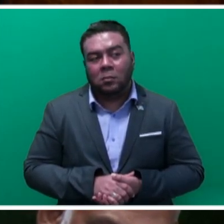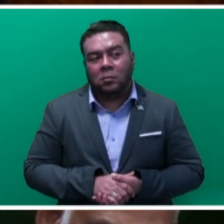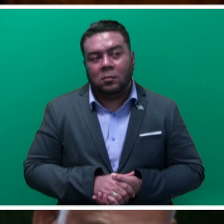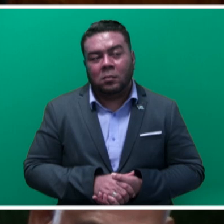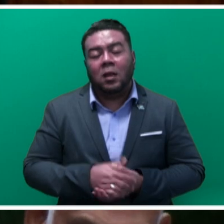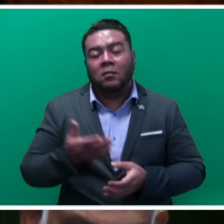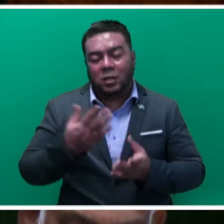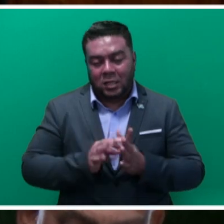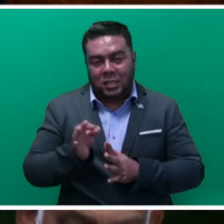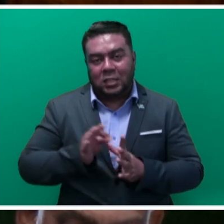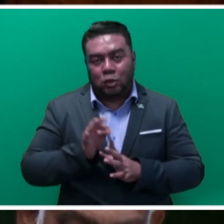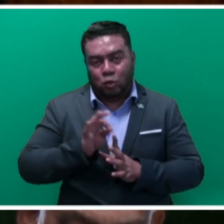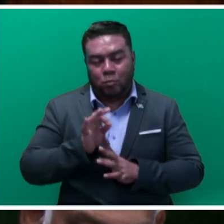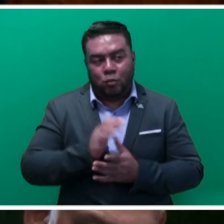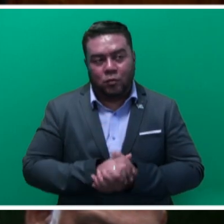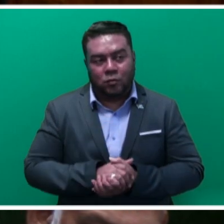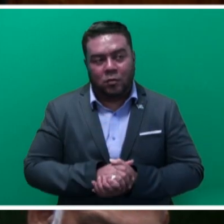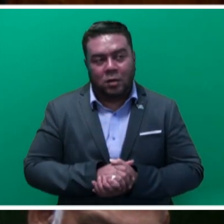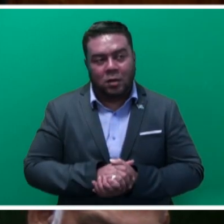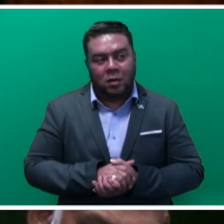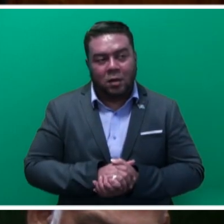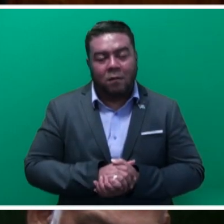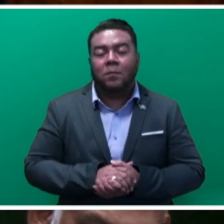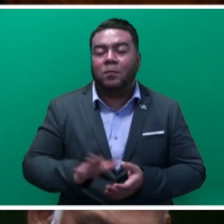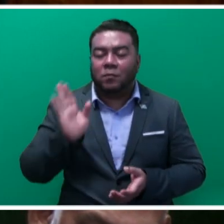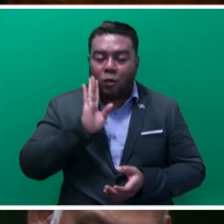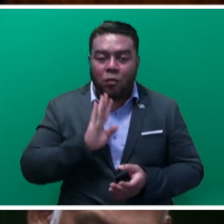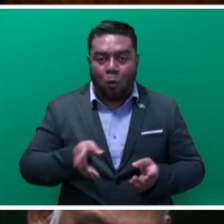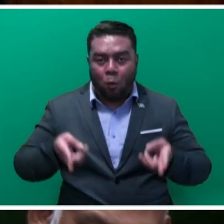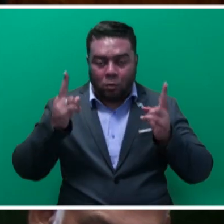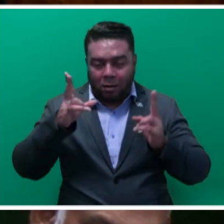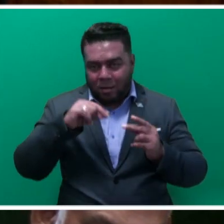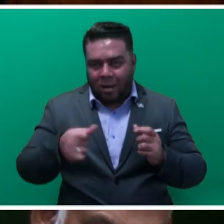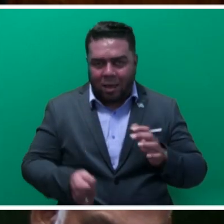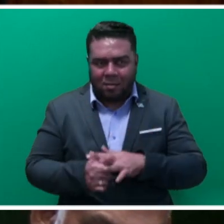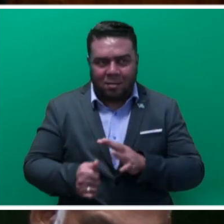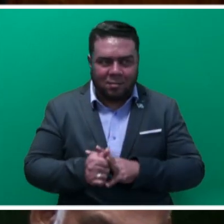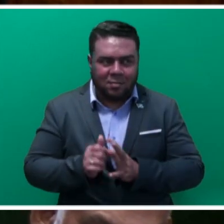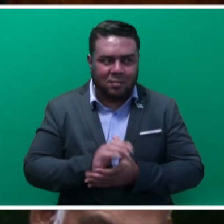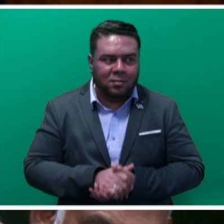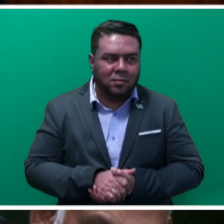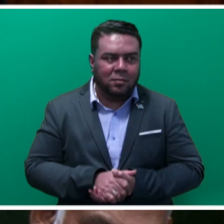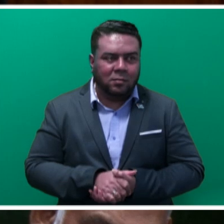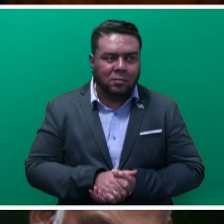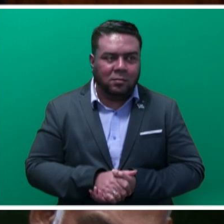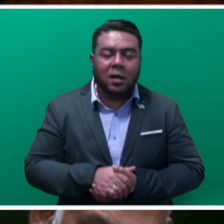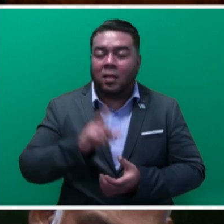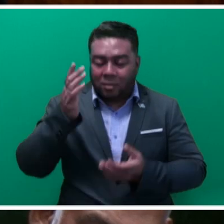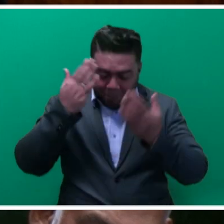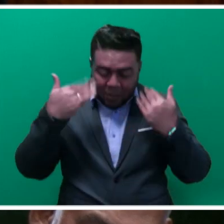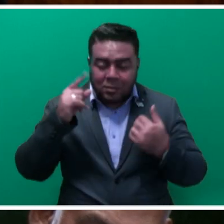needs to be improved before the hotel markets can be accessed. Madam Deputy